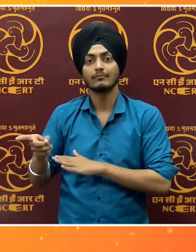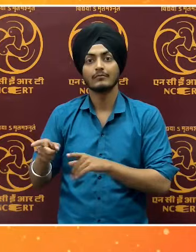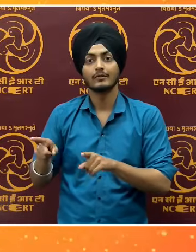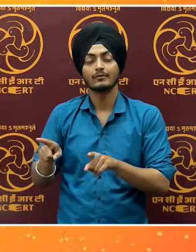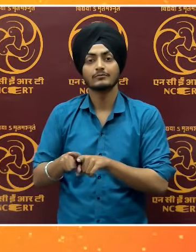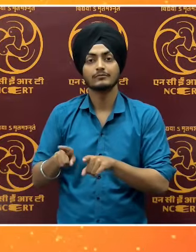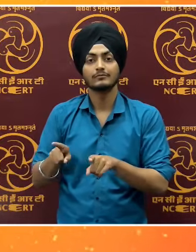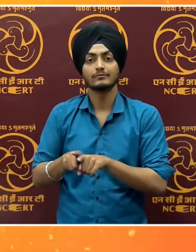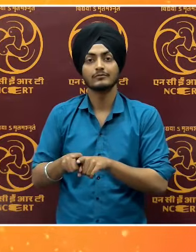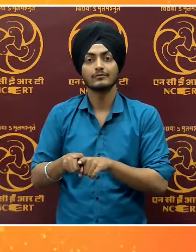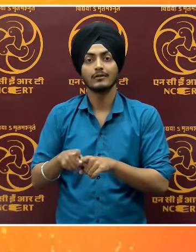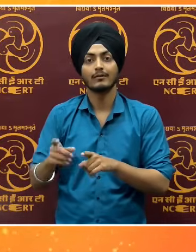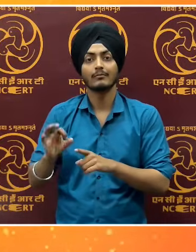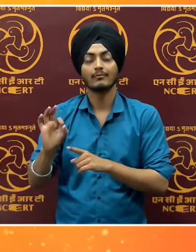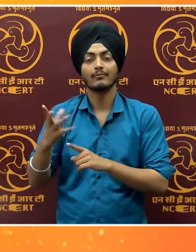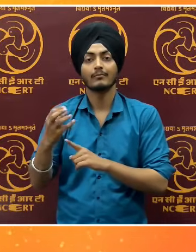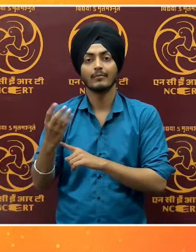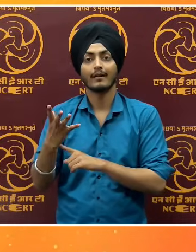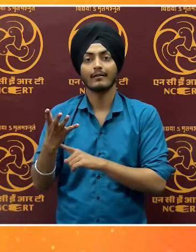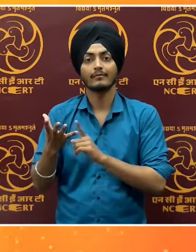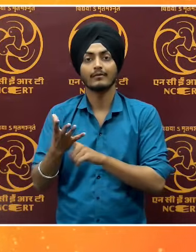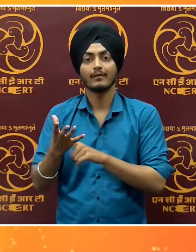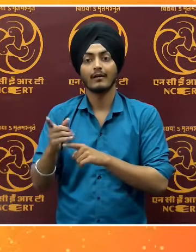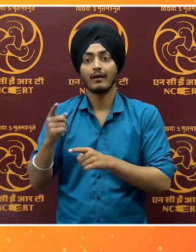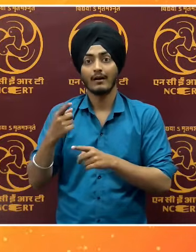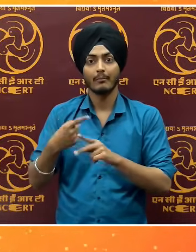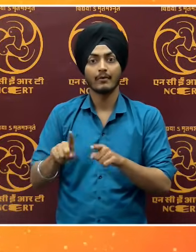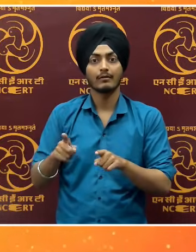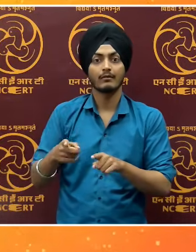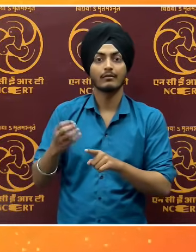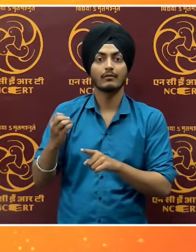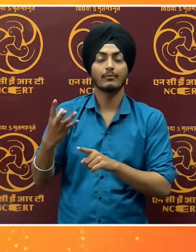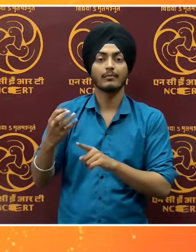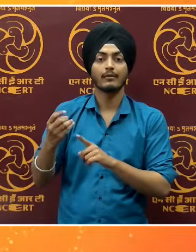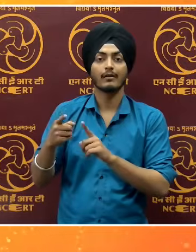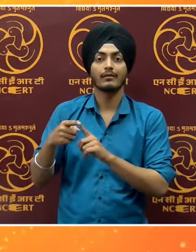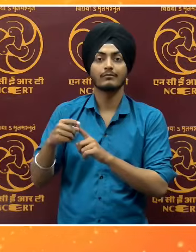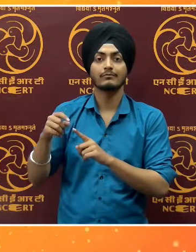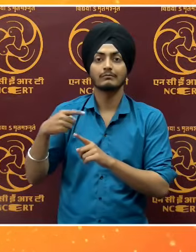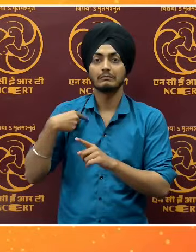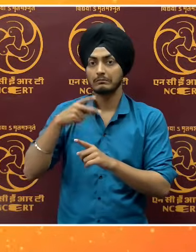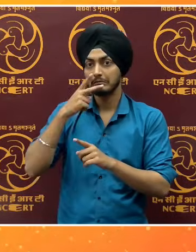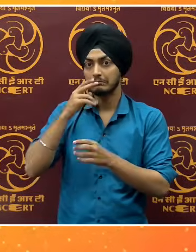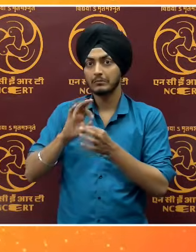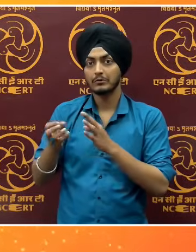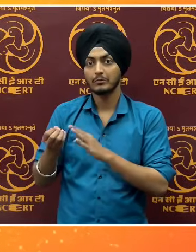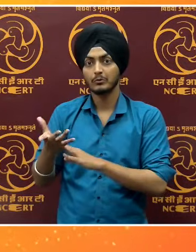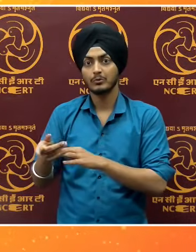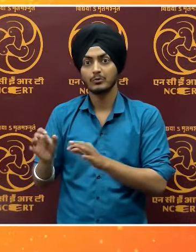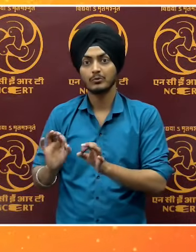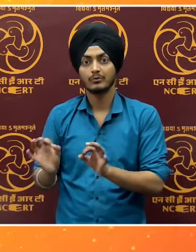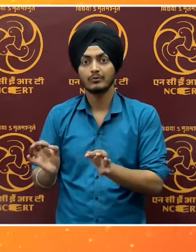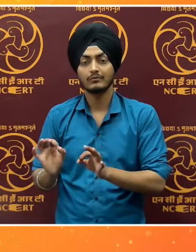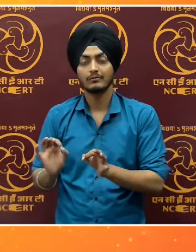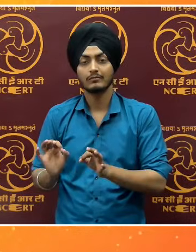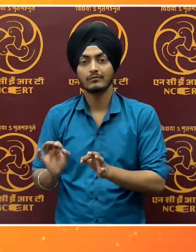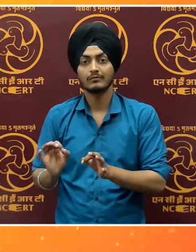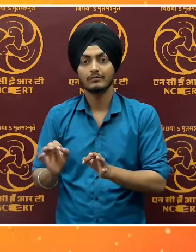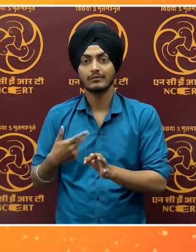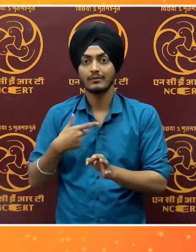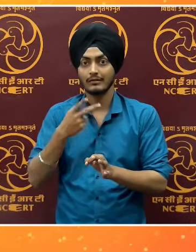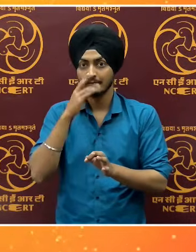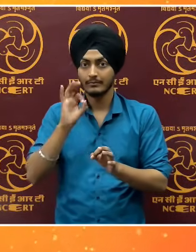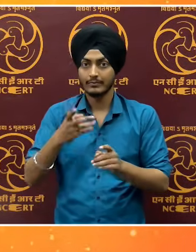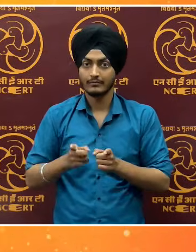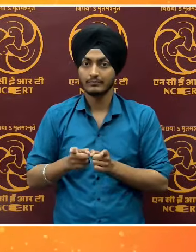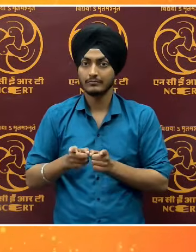wire and the bulb. But bulb gets heated, why the wire is not heated? That is the question. Even though the same